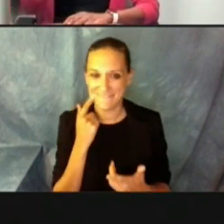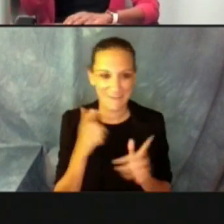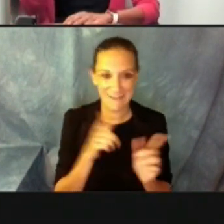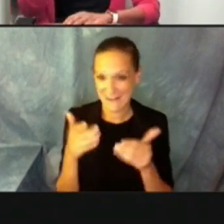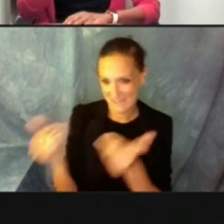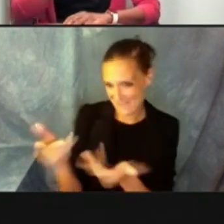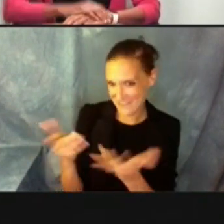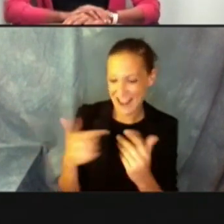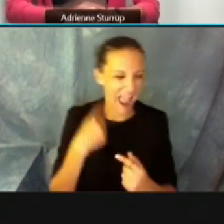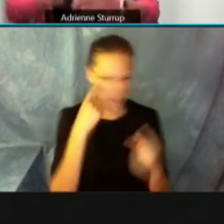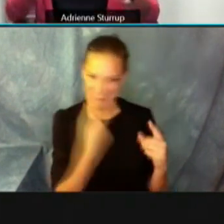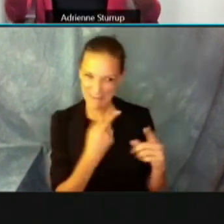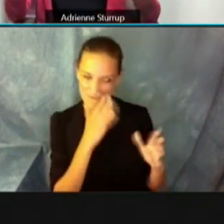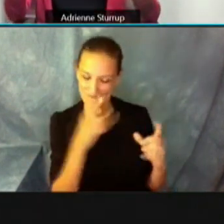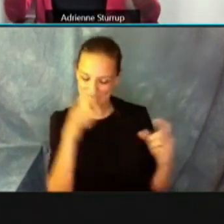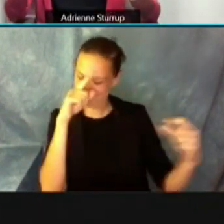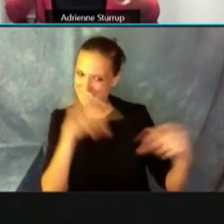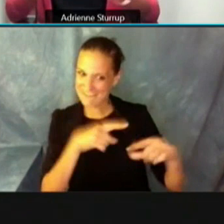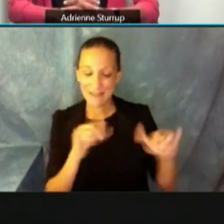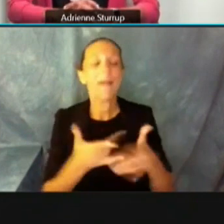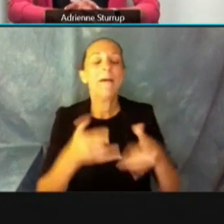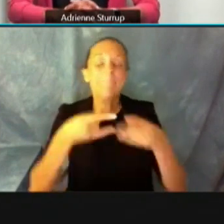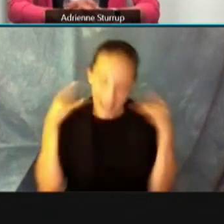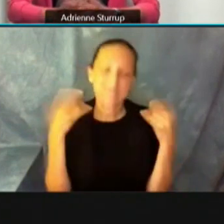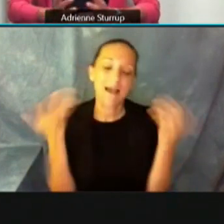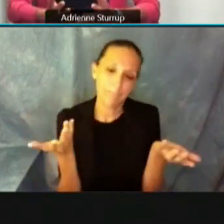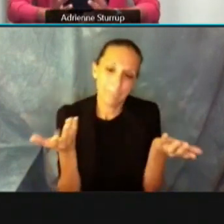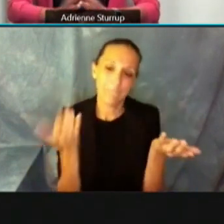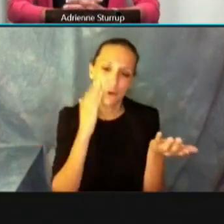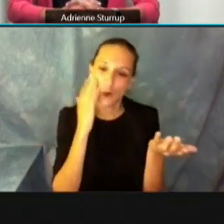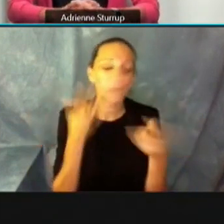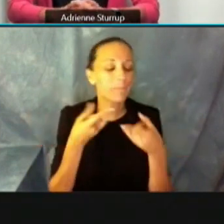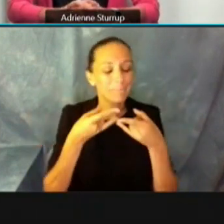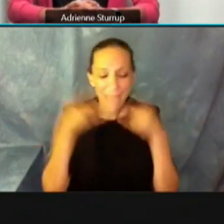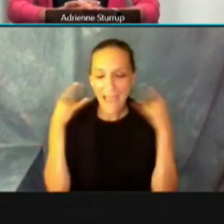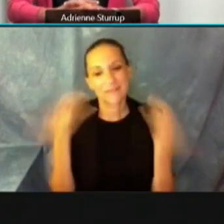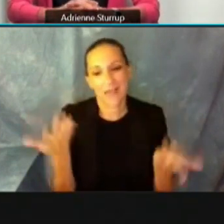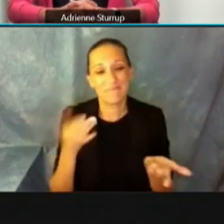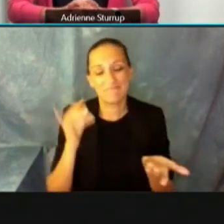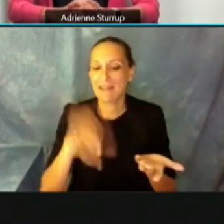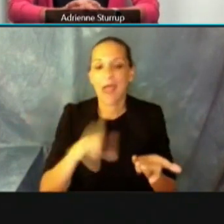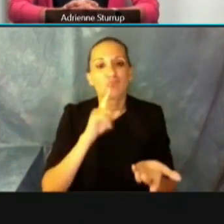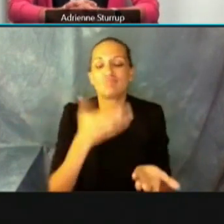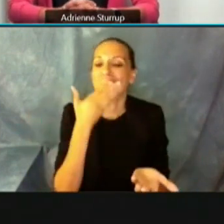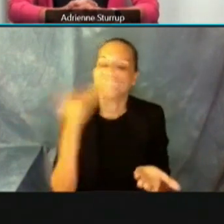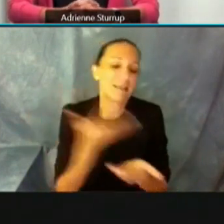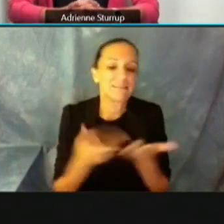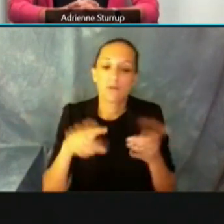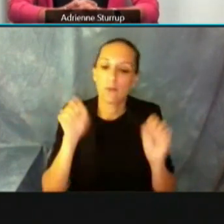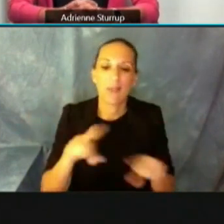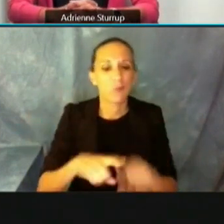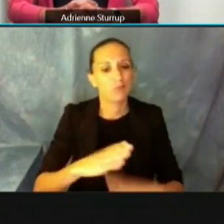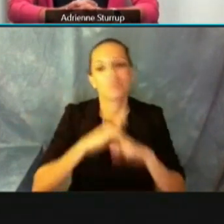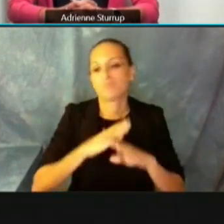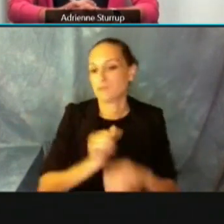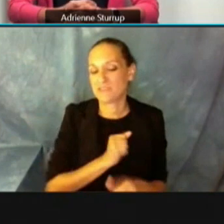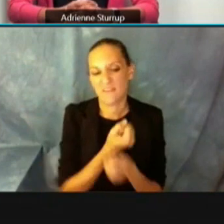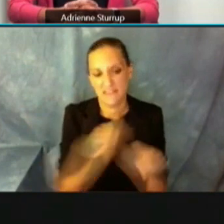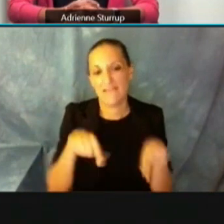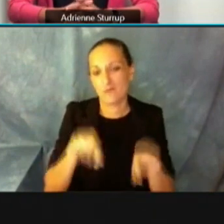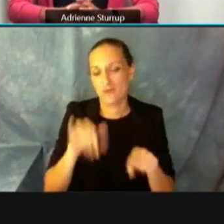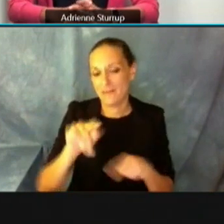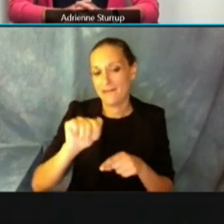ahead. I think we're going to say the same thing. Mask up. You know, mask up. That's the best thing you can do to keep yourself safe during this